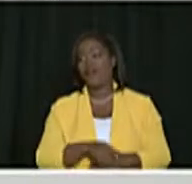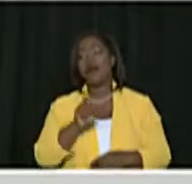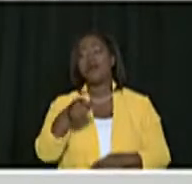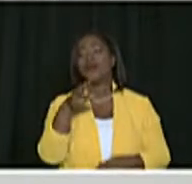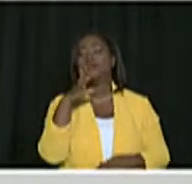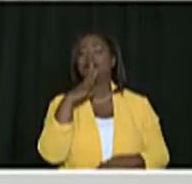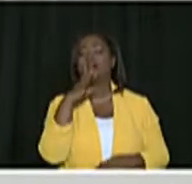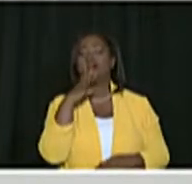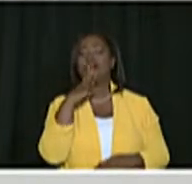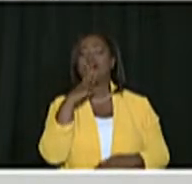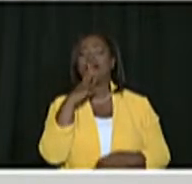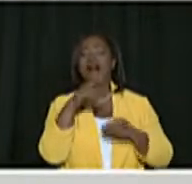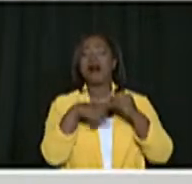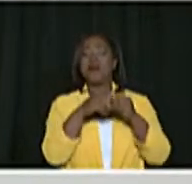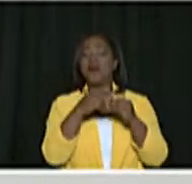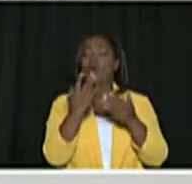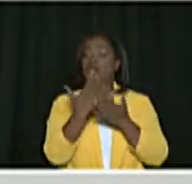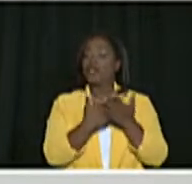with respect to